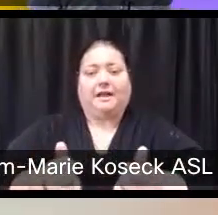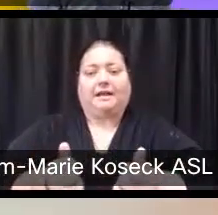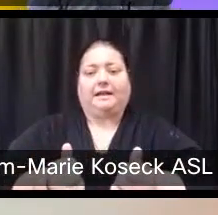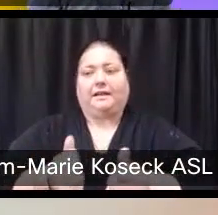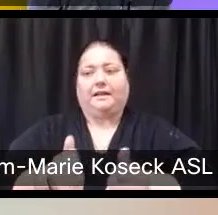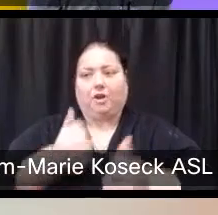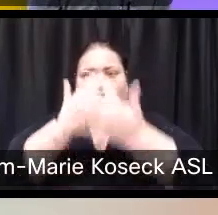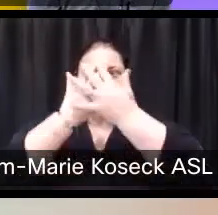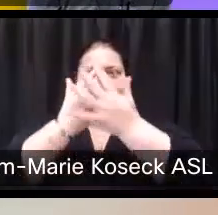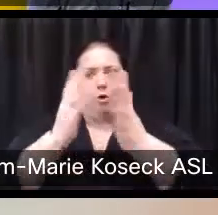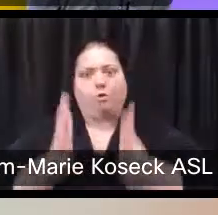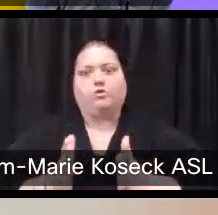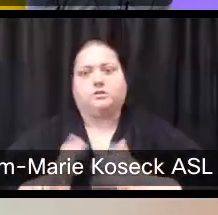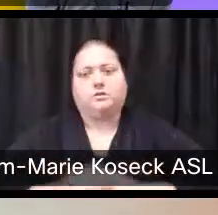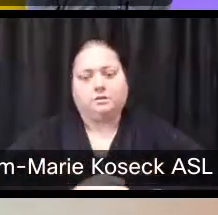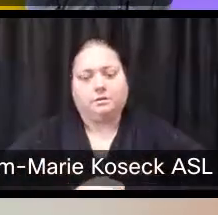criminals.